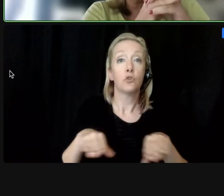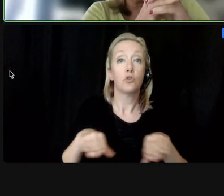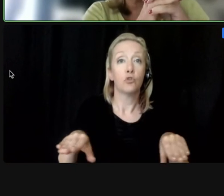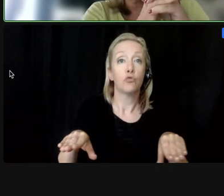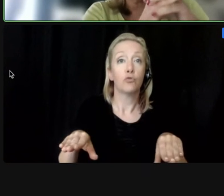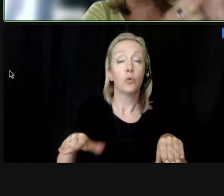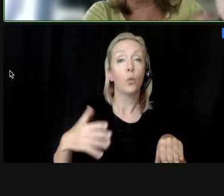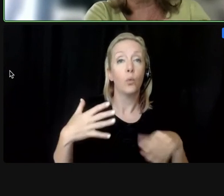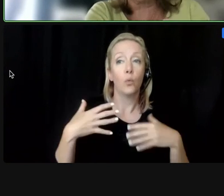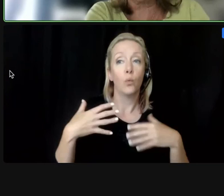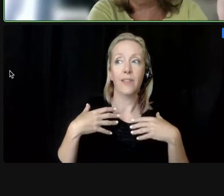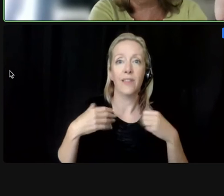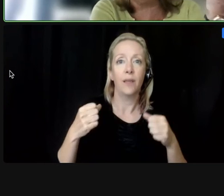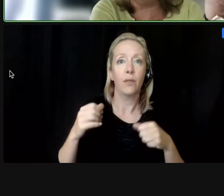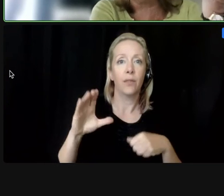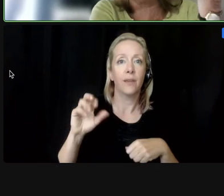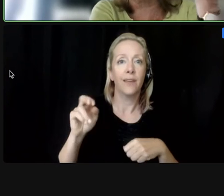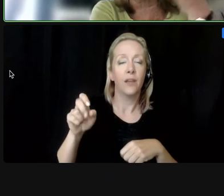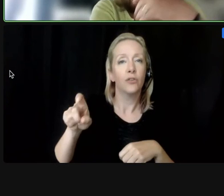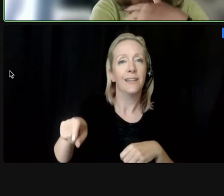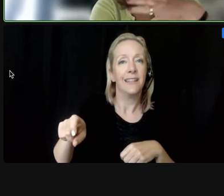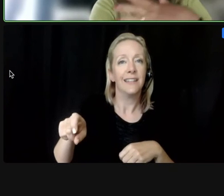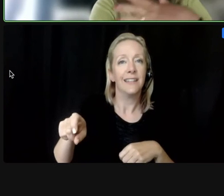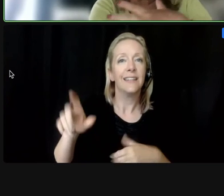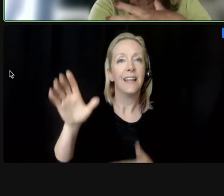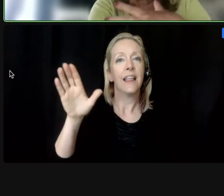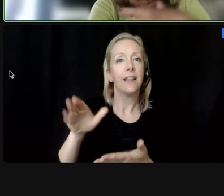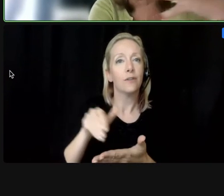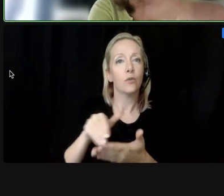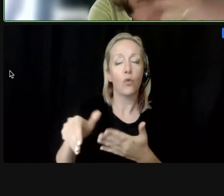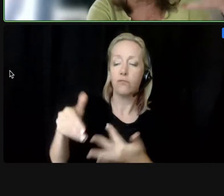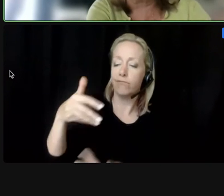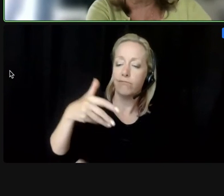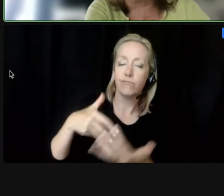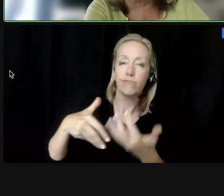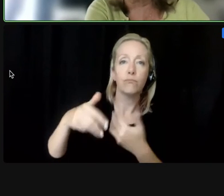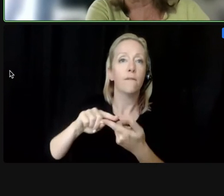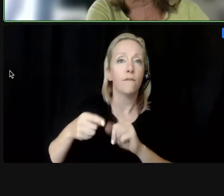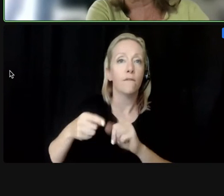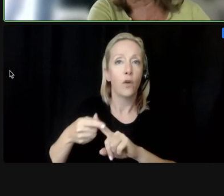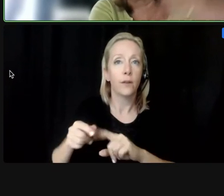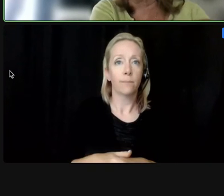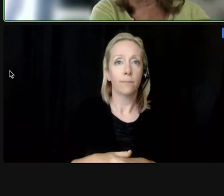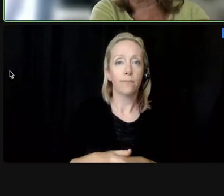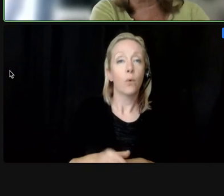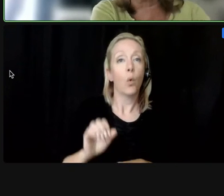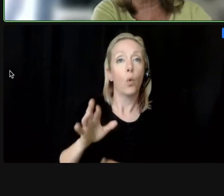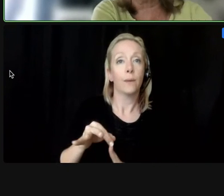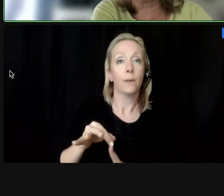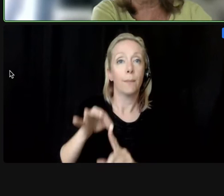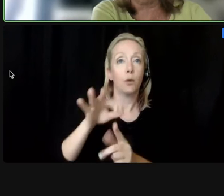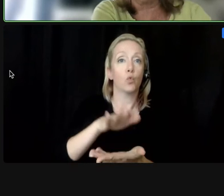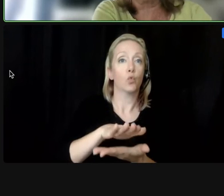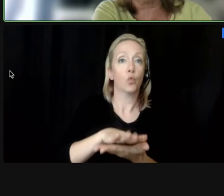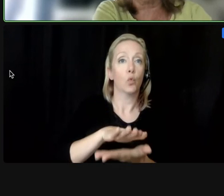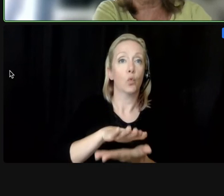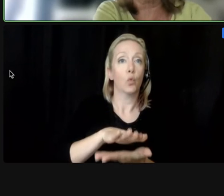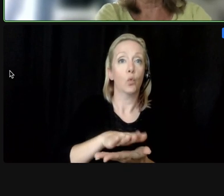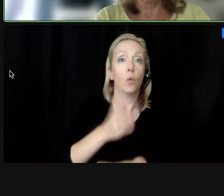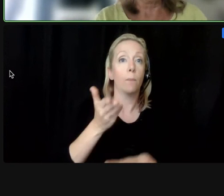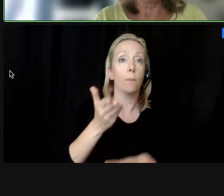health care needs, they might have fewer friendships. They might be attending different schools. They might not be attending their